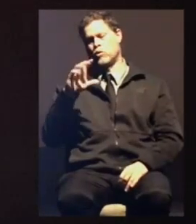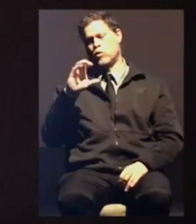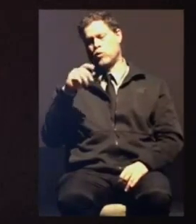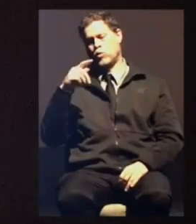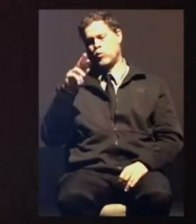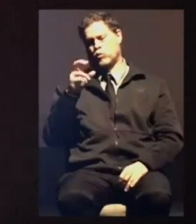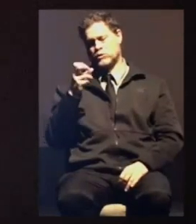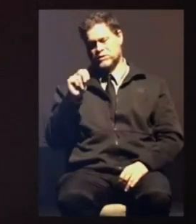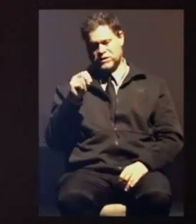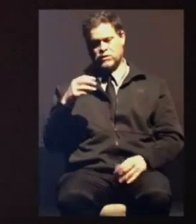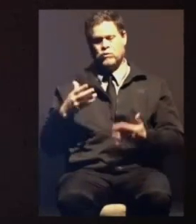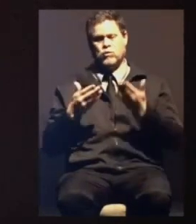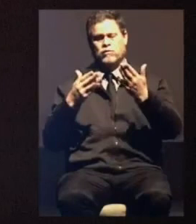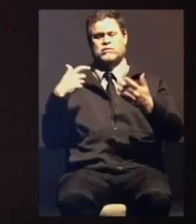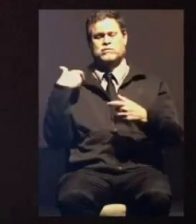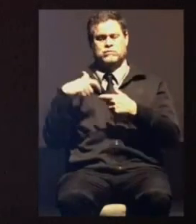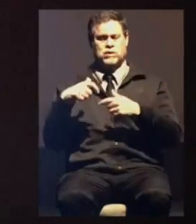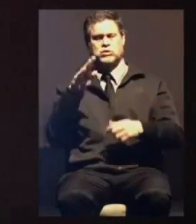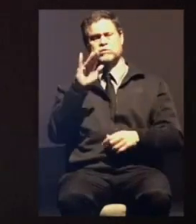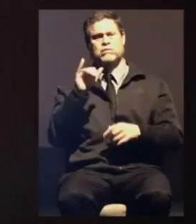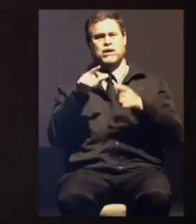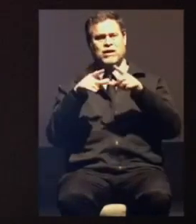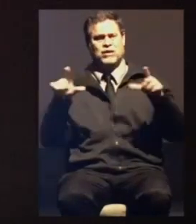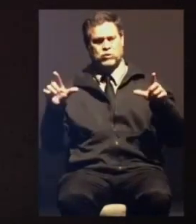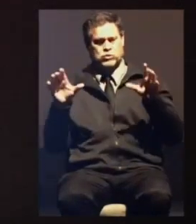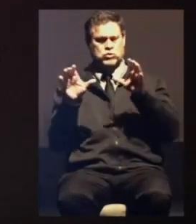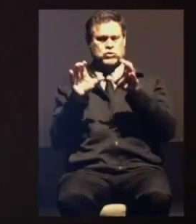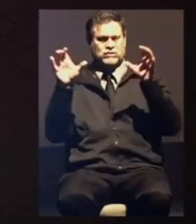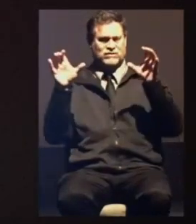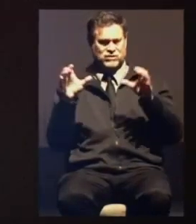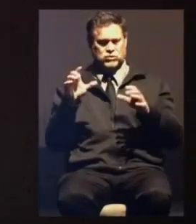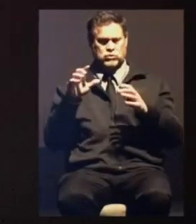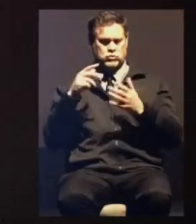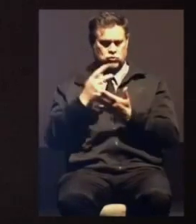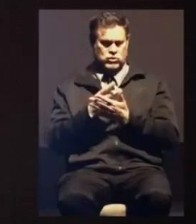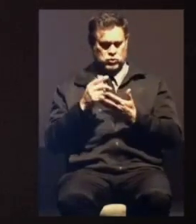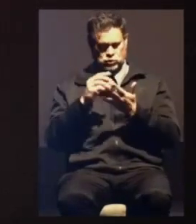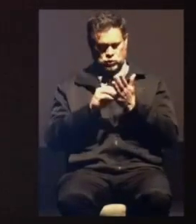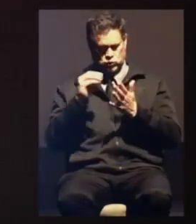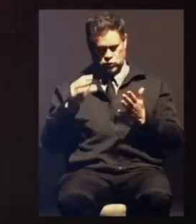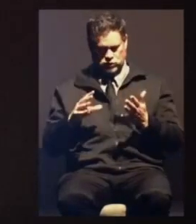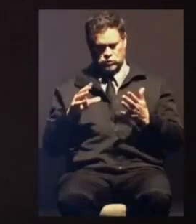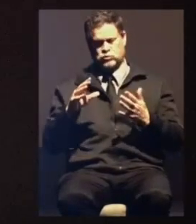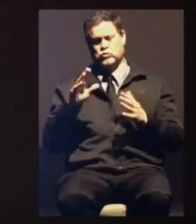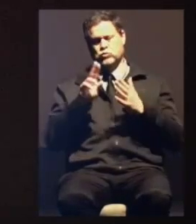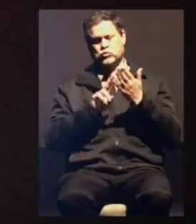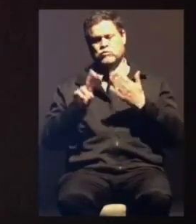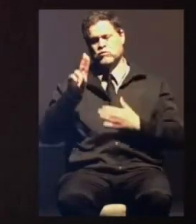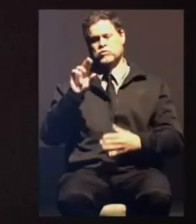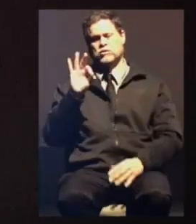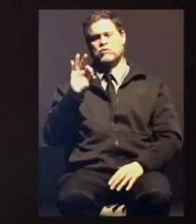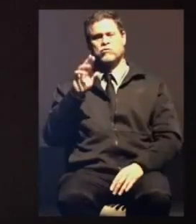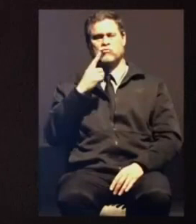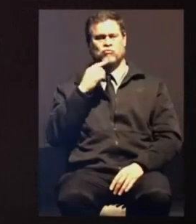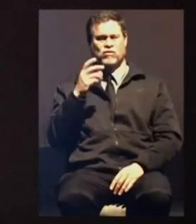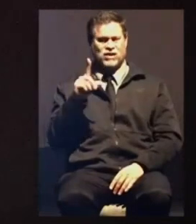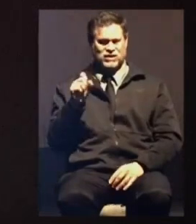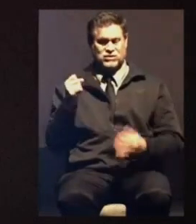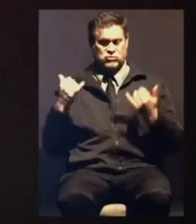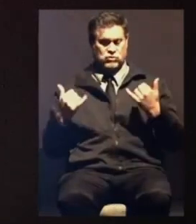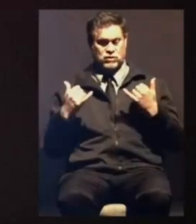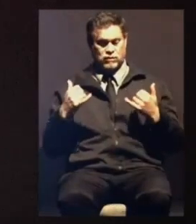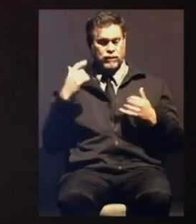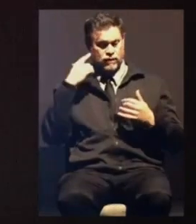we offer a Spanish bilingual certificate for our graduate students. University of Redlands is also now, as you've heard,